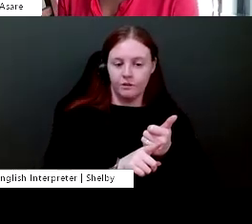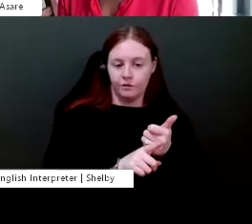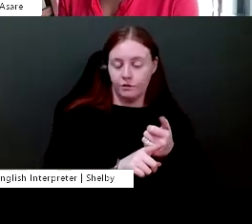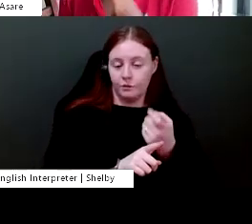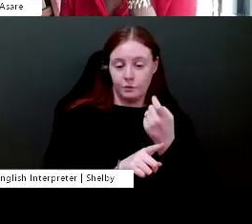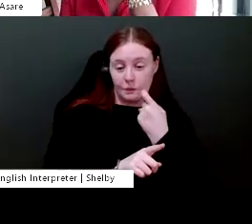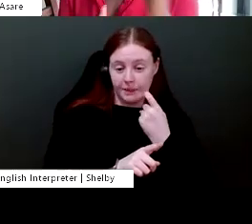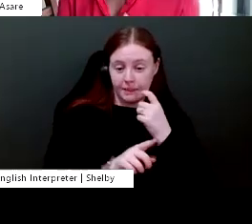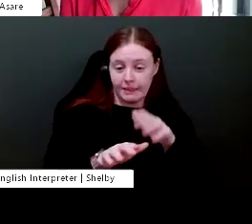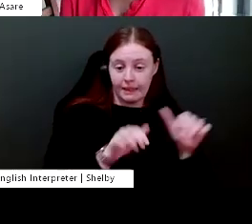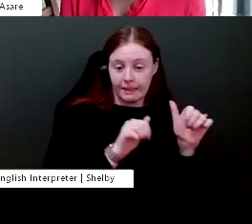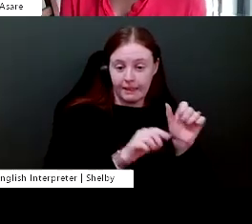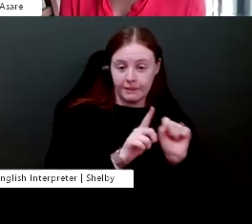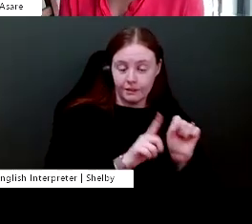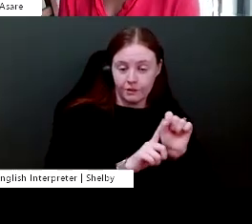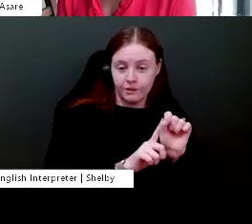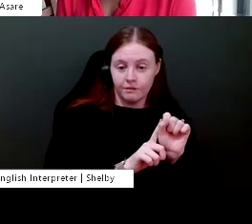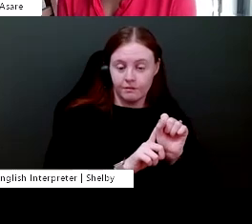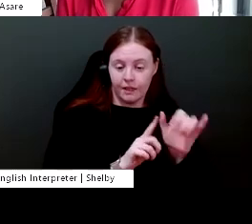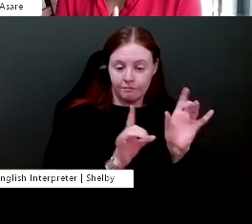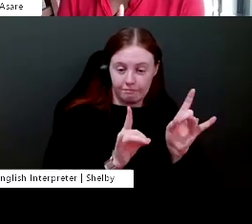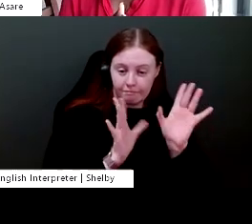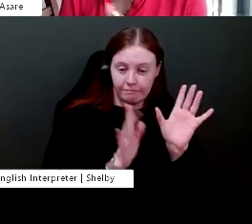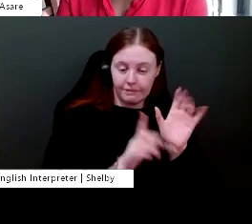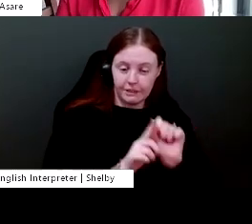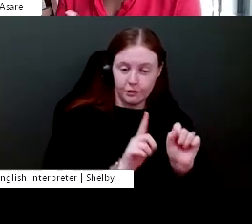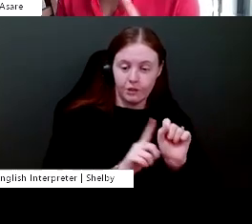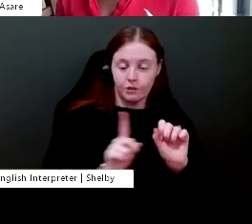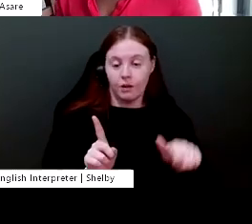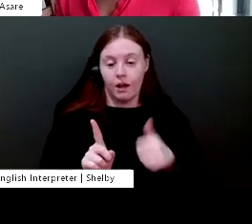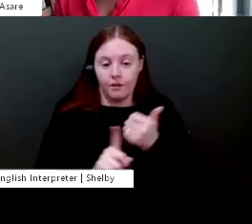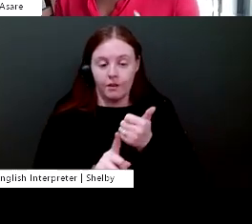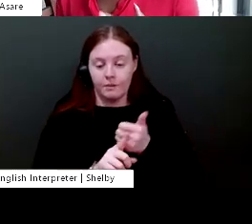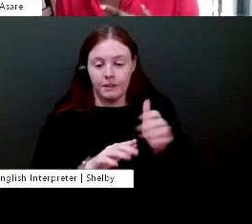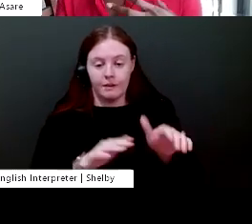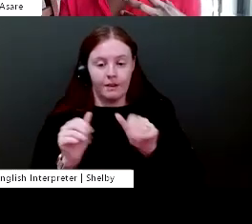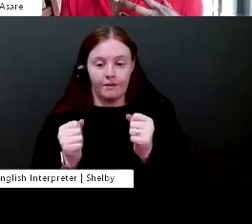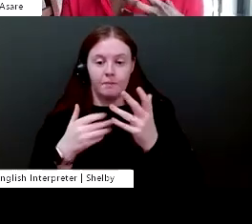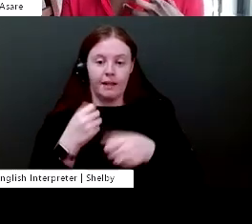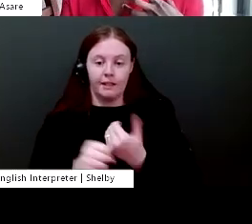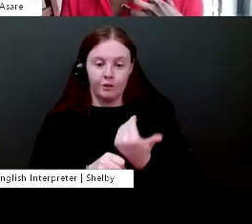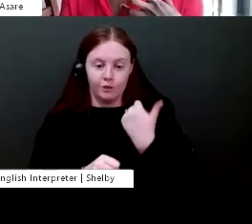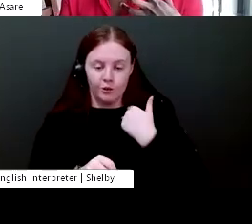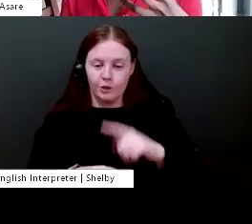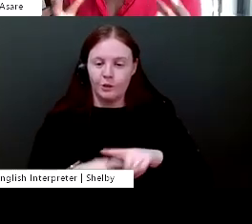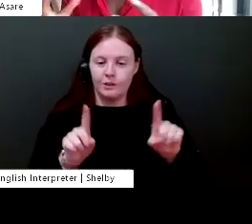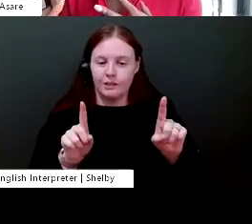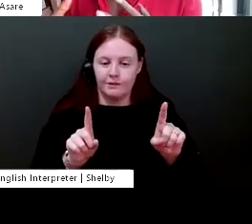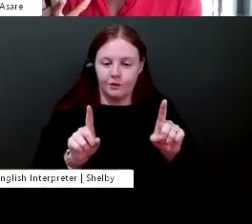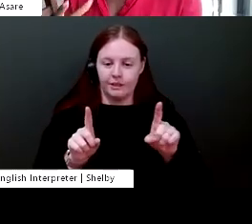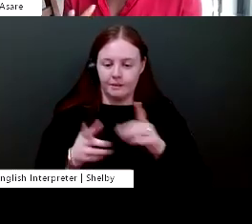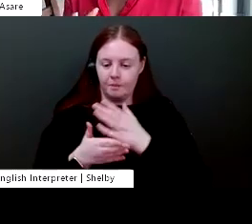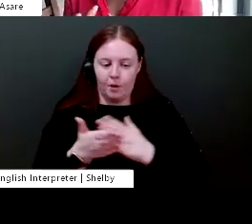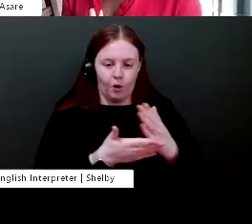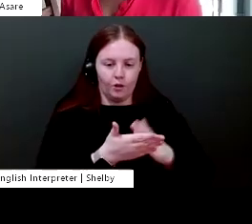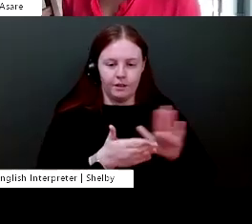their violent situation, where others had left maybe years ago. And so those survivors being at